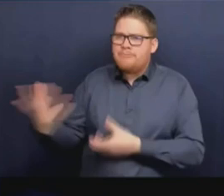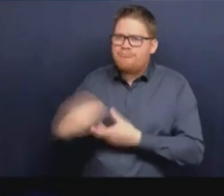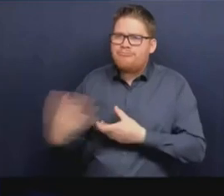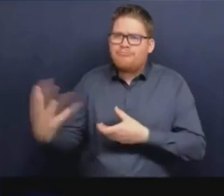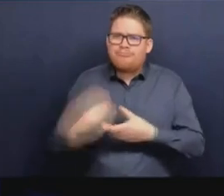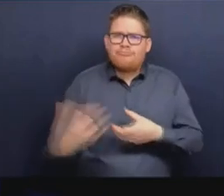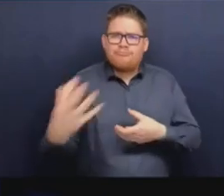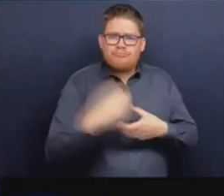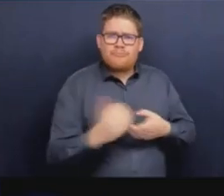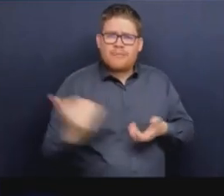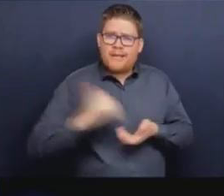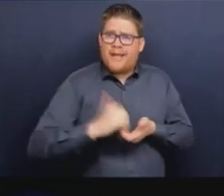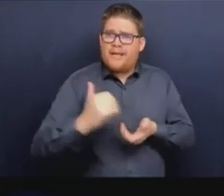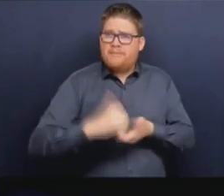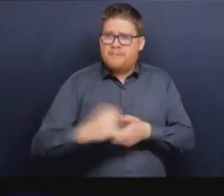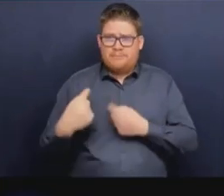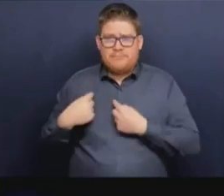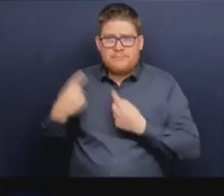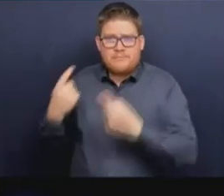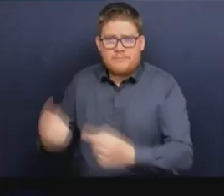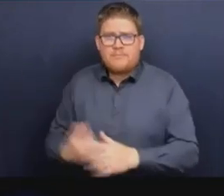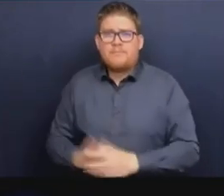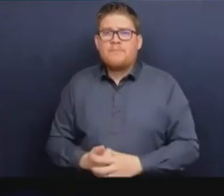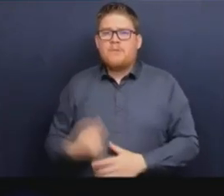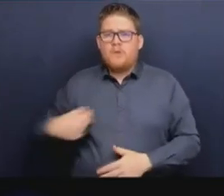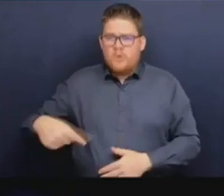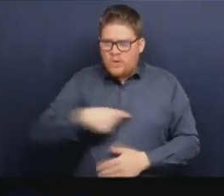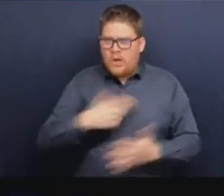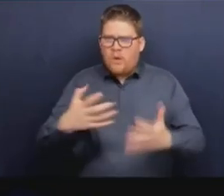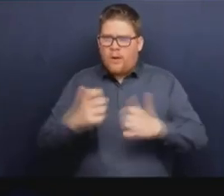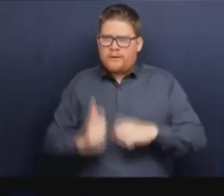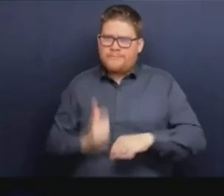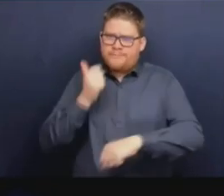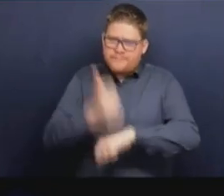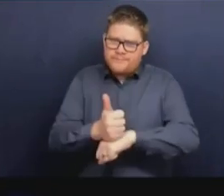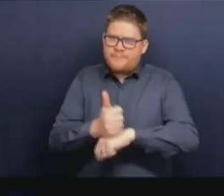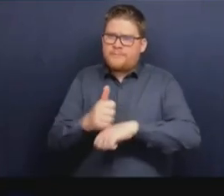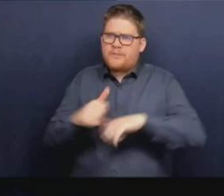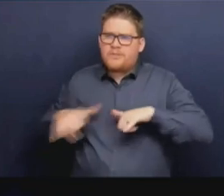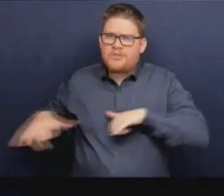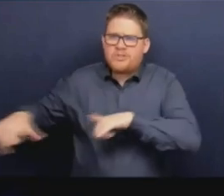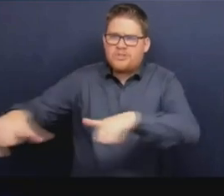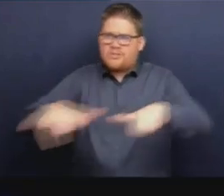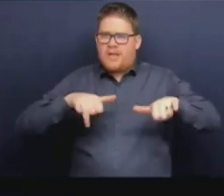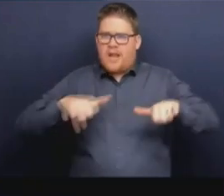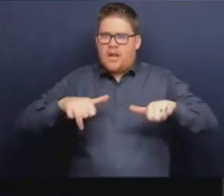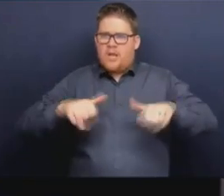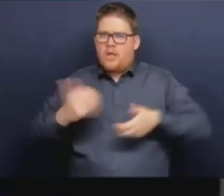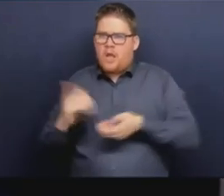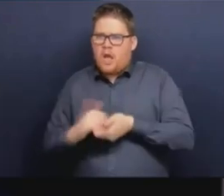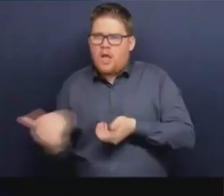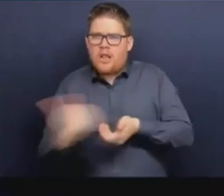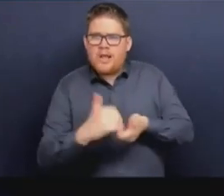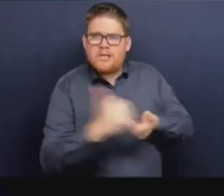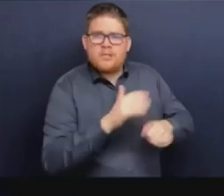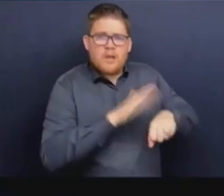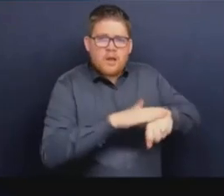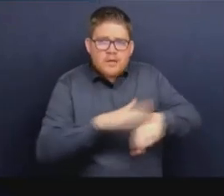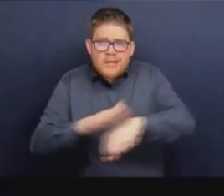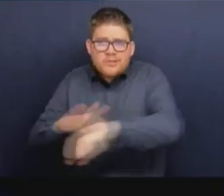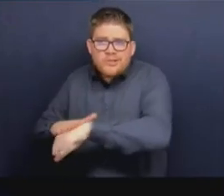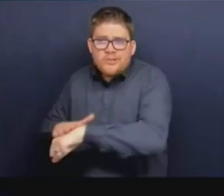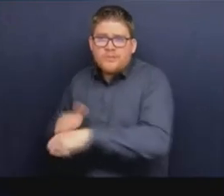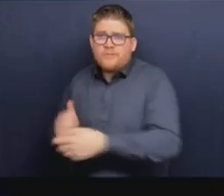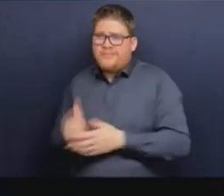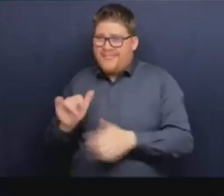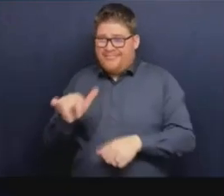is, we are making it as a standard for any kind of consultations that we do. And I know with our consultations that we